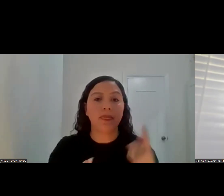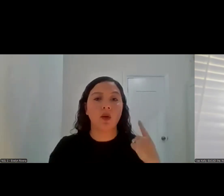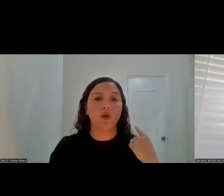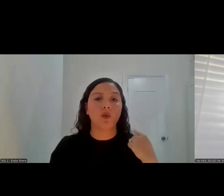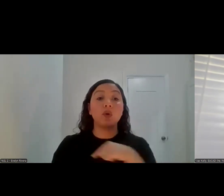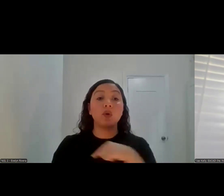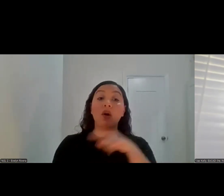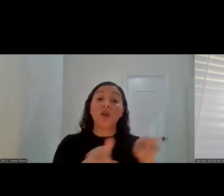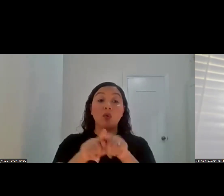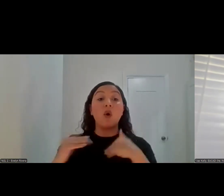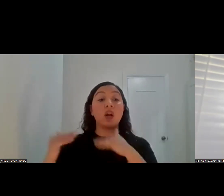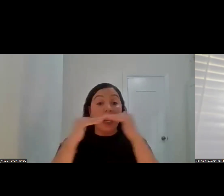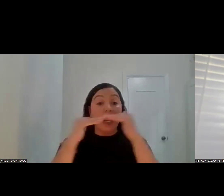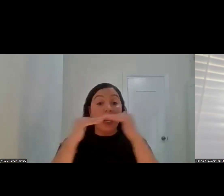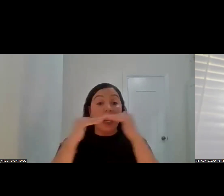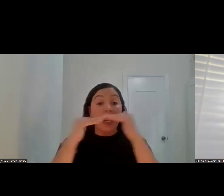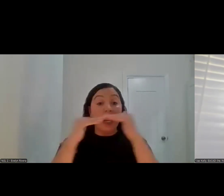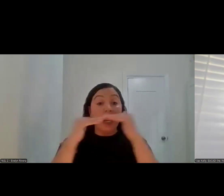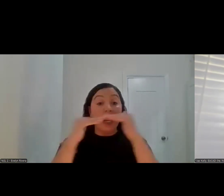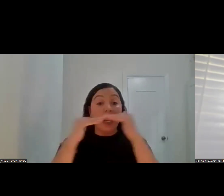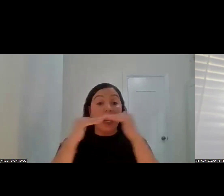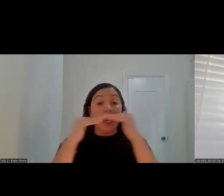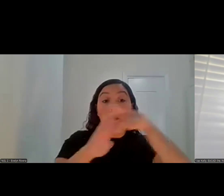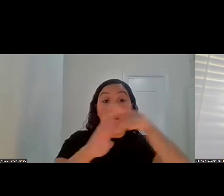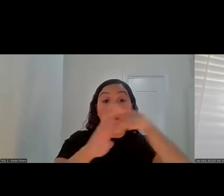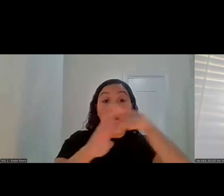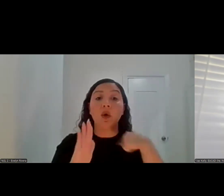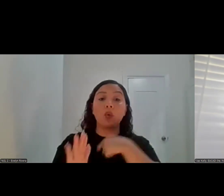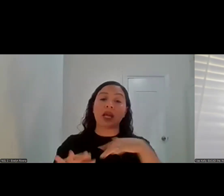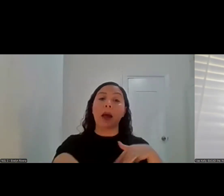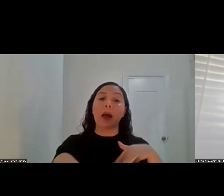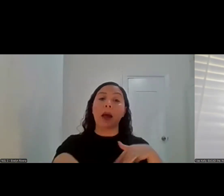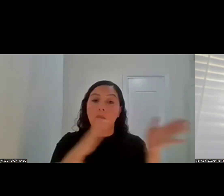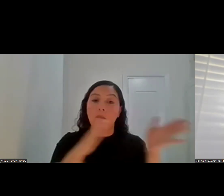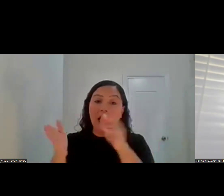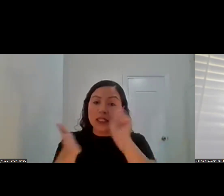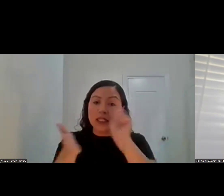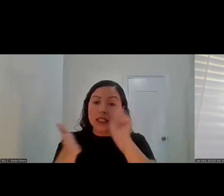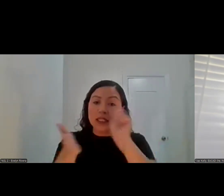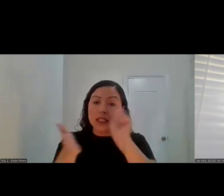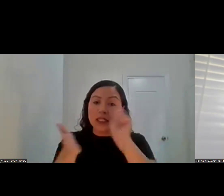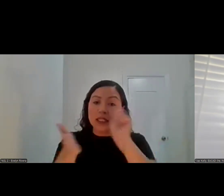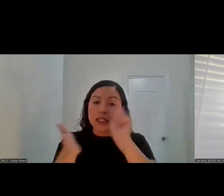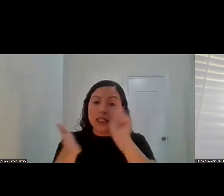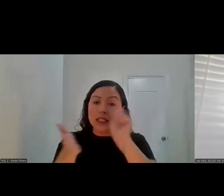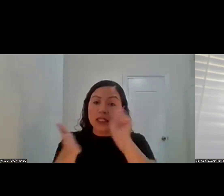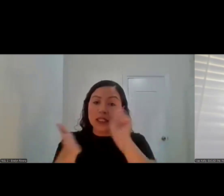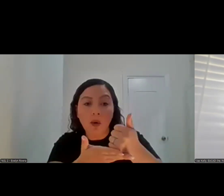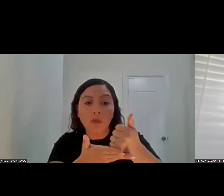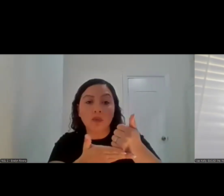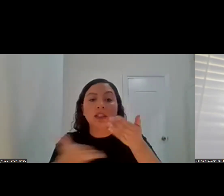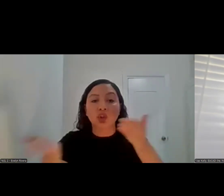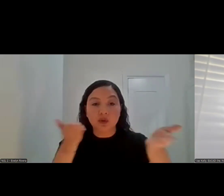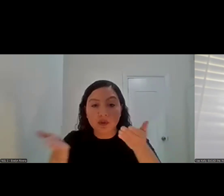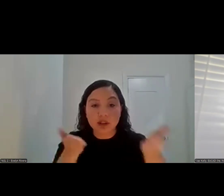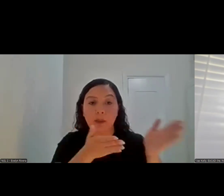can actually reach and use the services those plans promise. I look forward to the conversation ahead and working with all